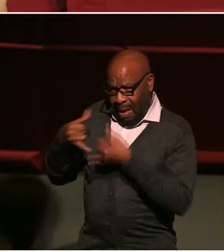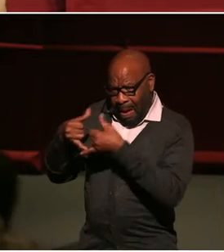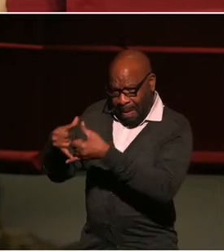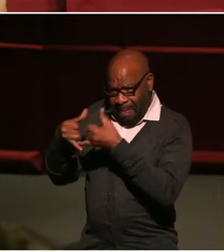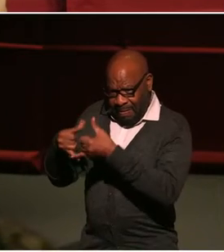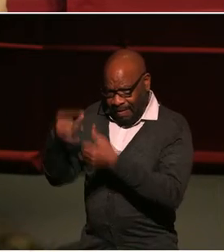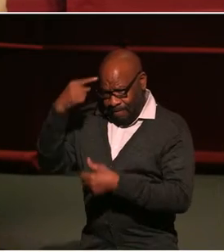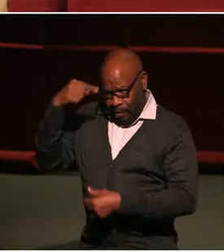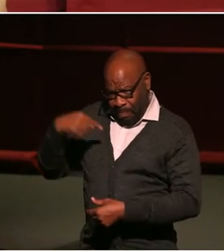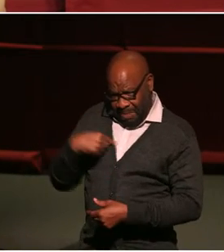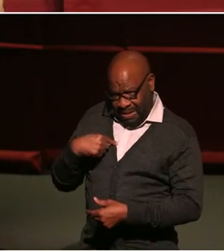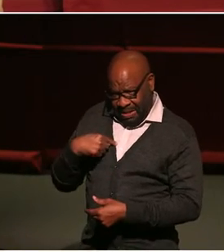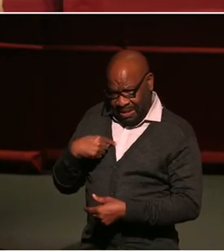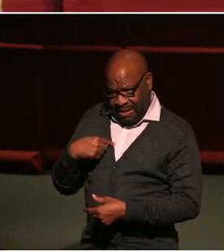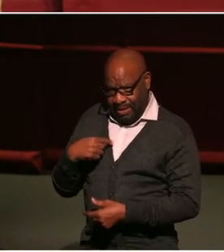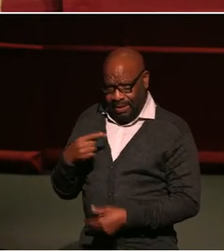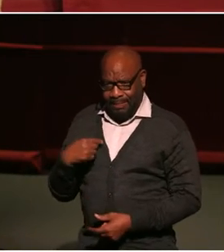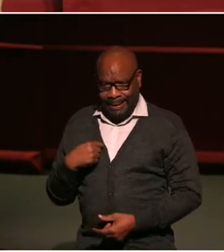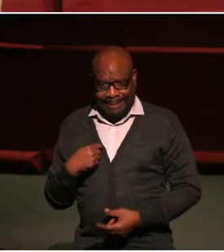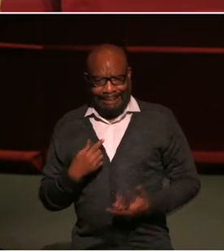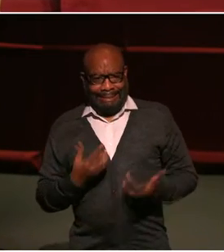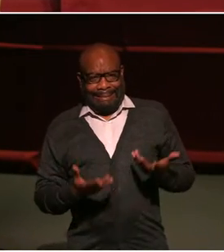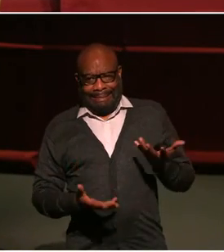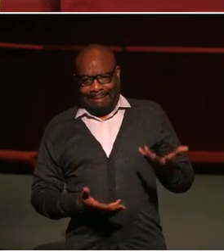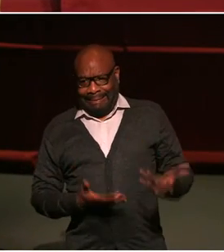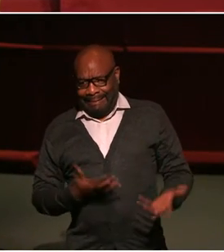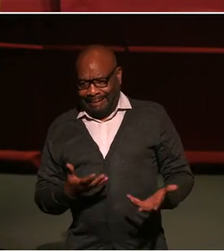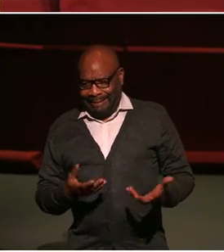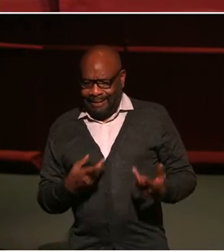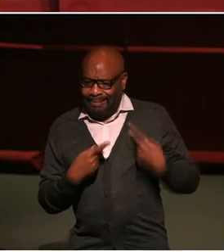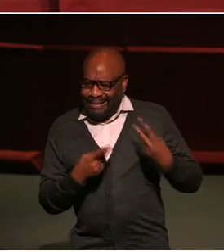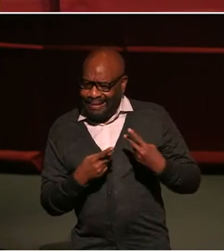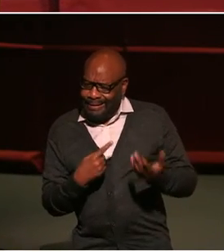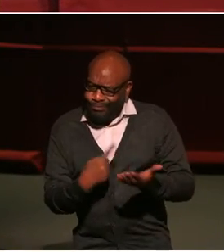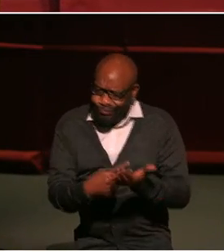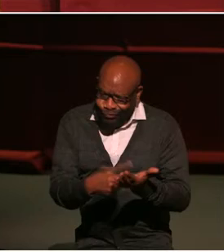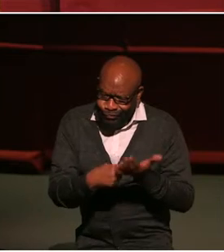And we were in collaboration at that time